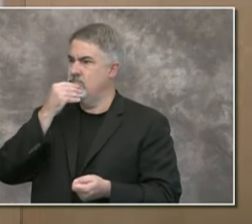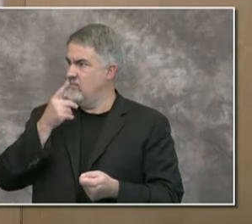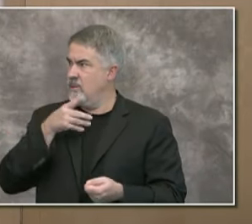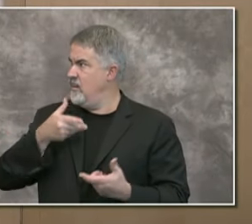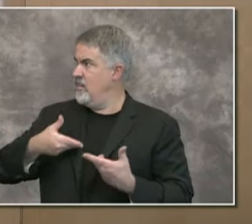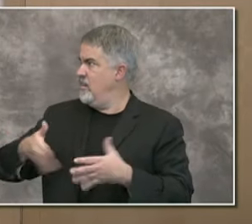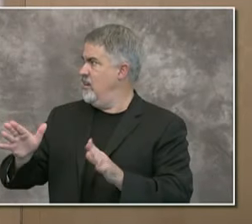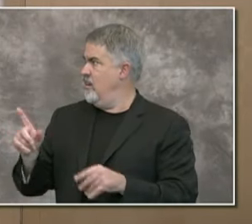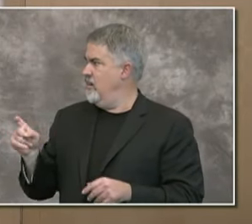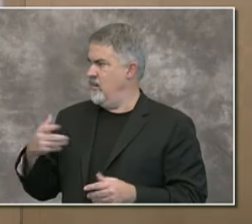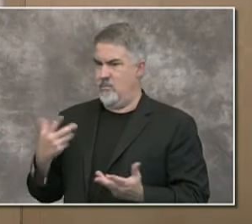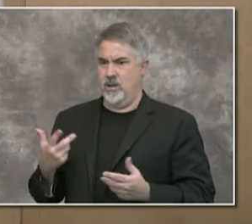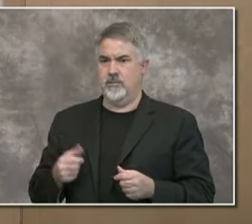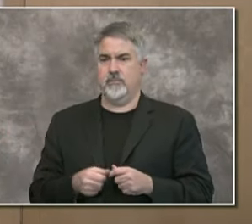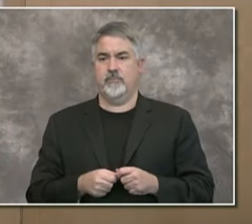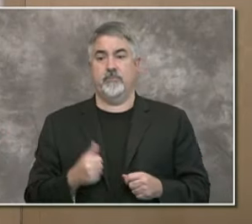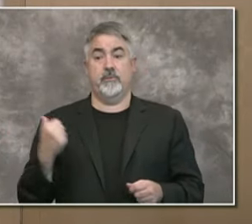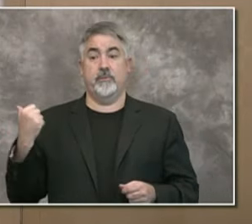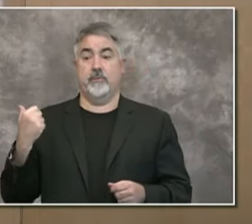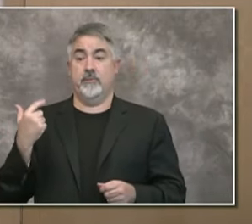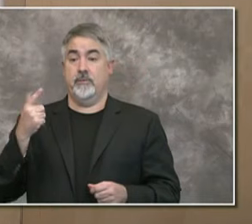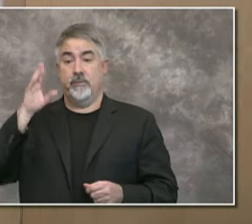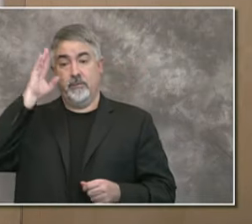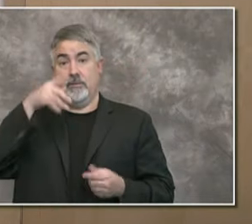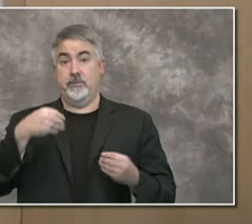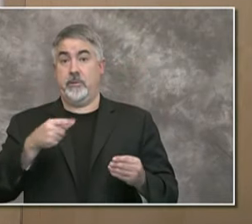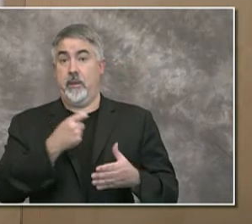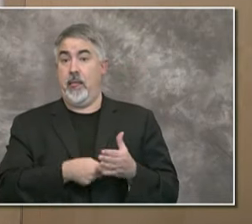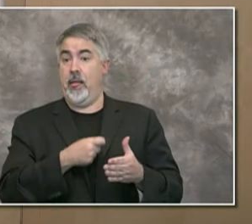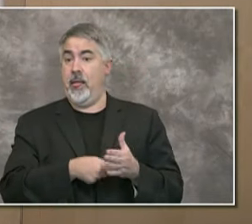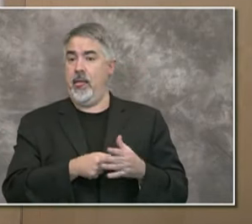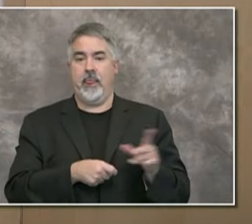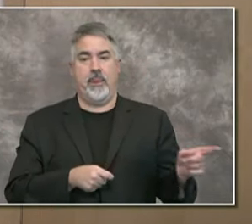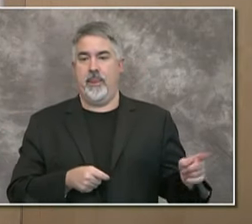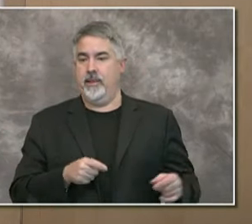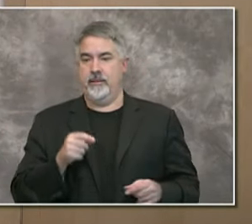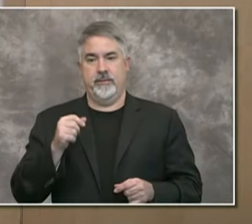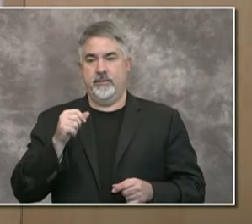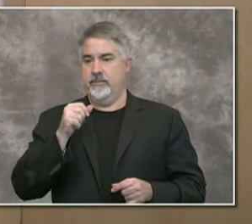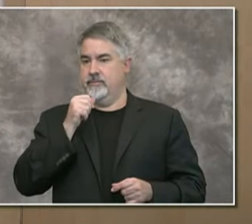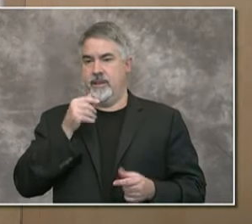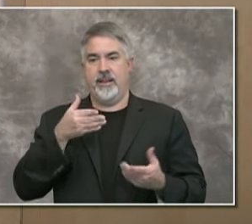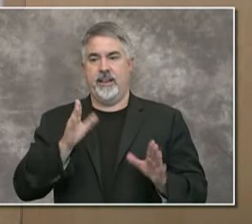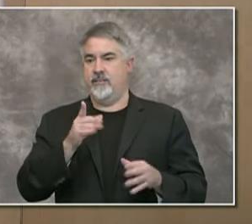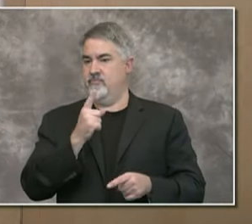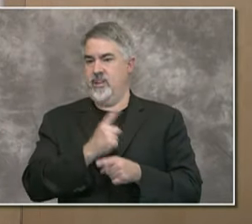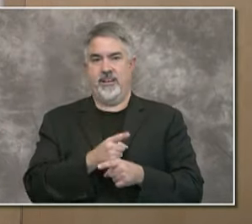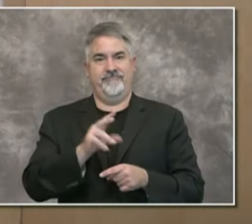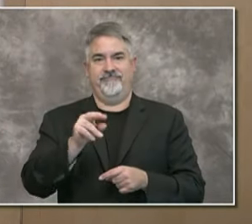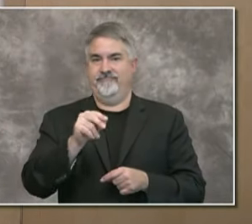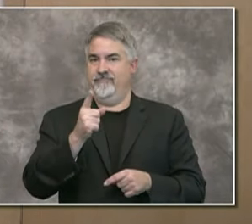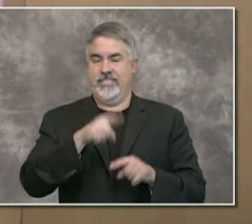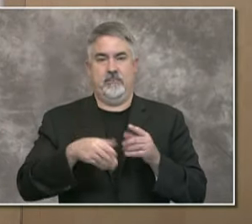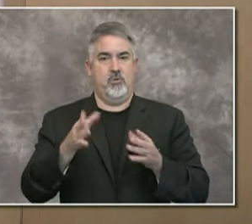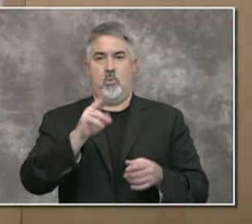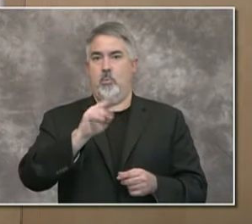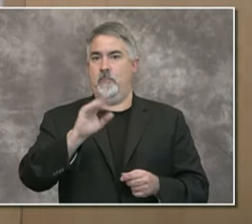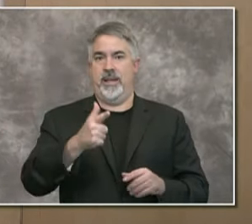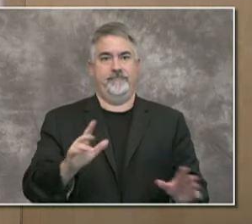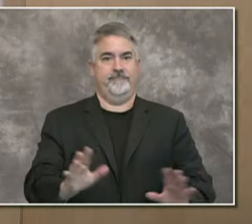grocery store bags. What they are not now doing is allowing individuals to bring their own bags in, and that